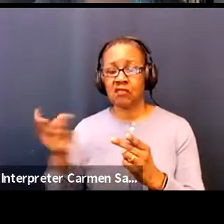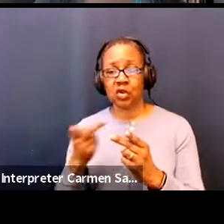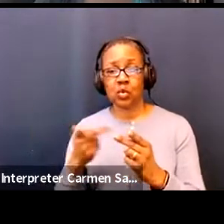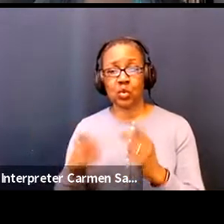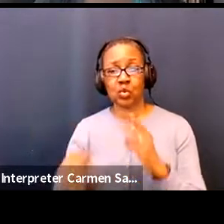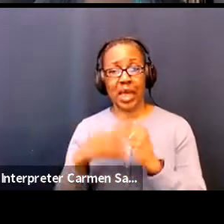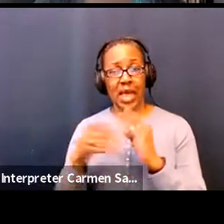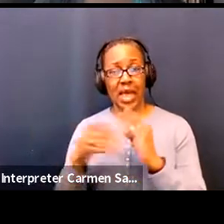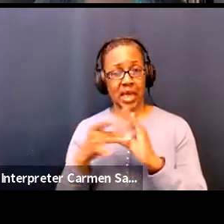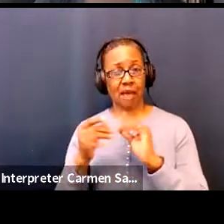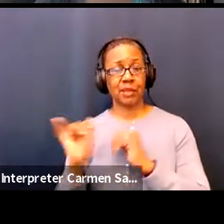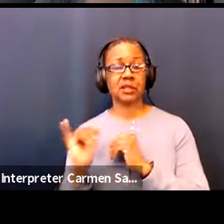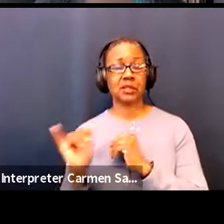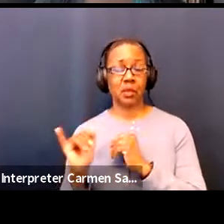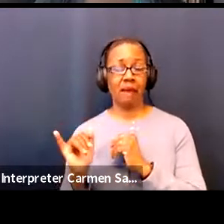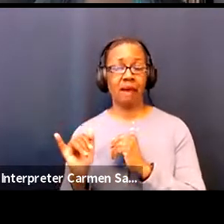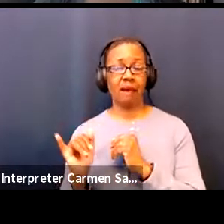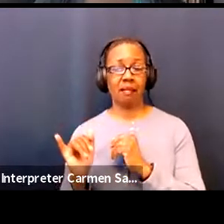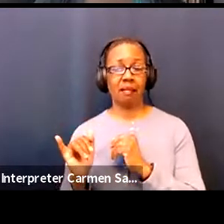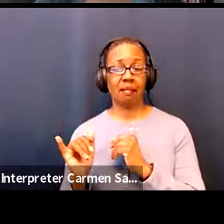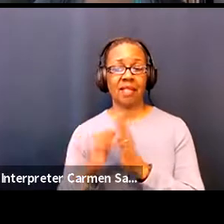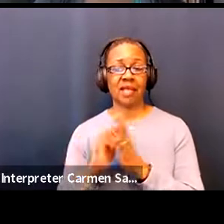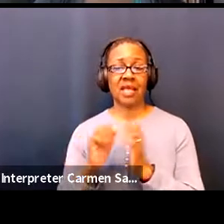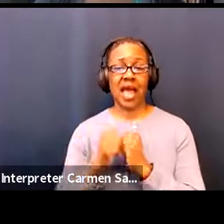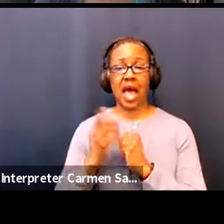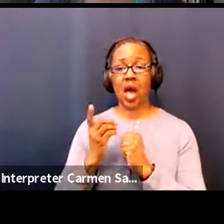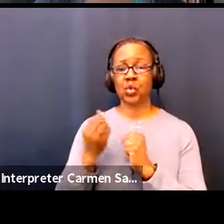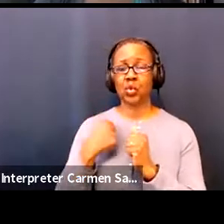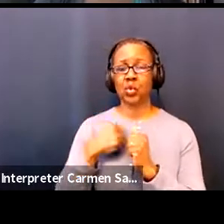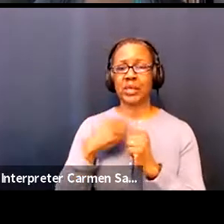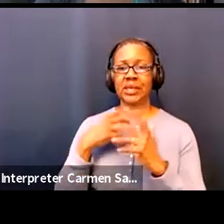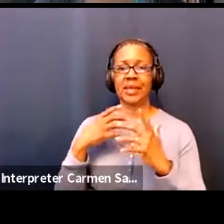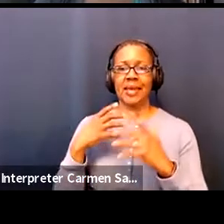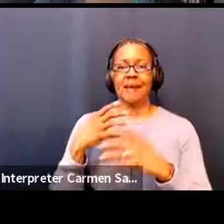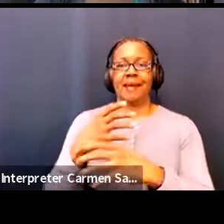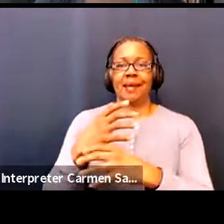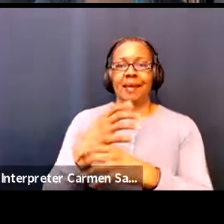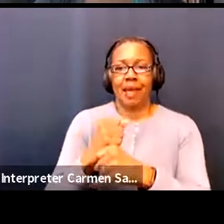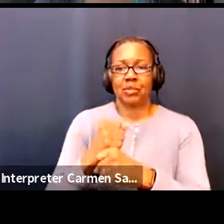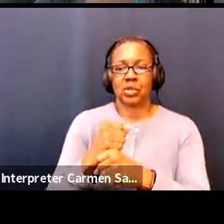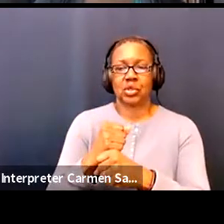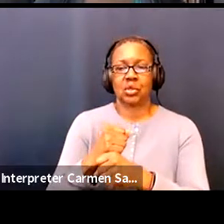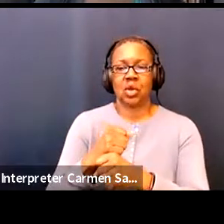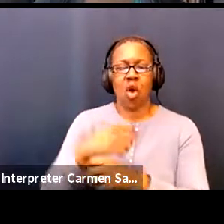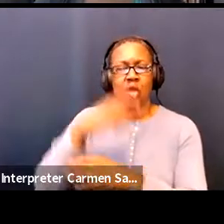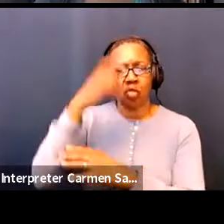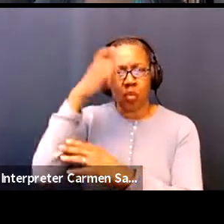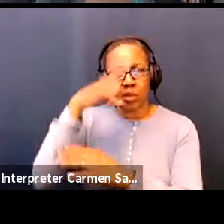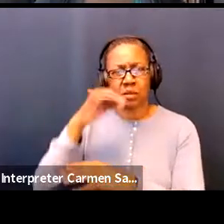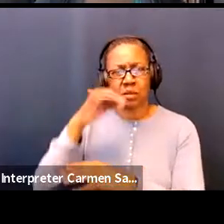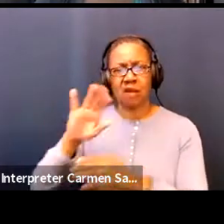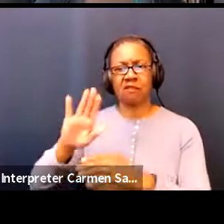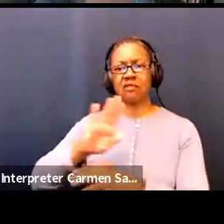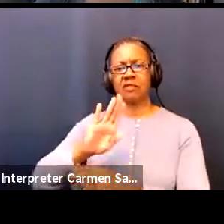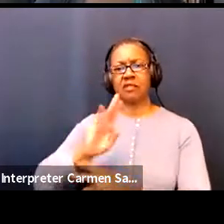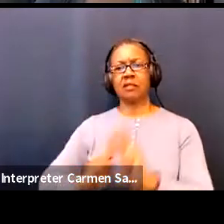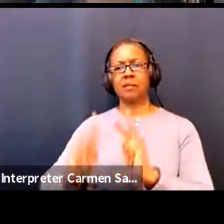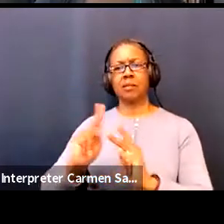in on as well, which is how do we capture the wisdom of community and